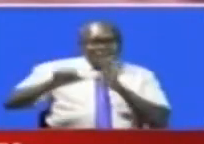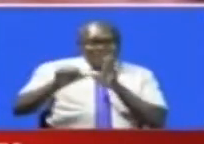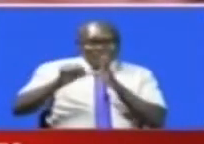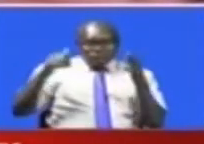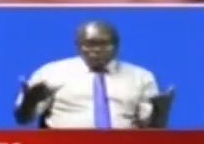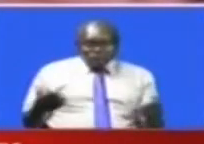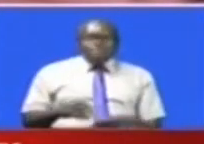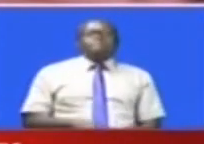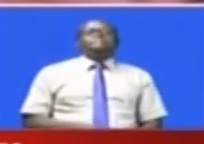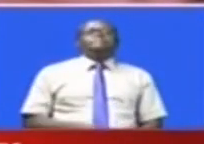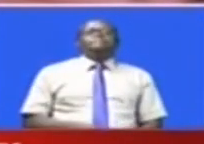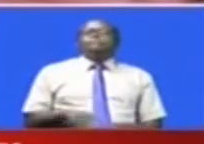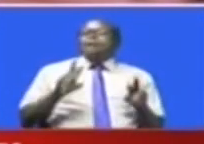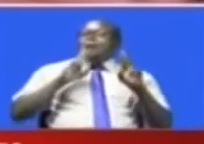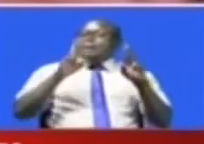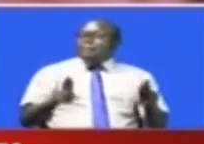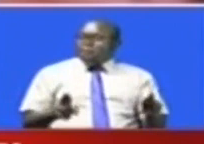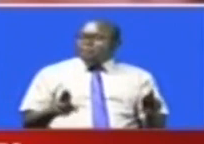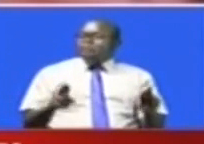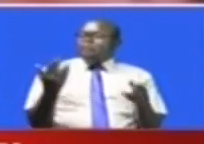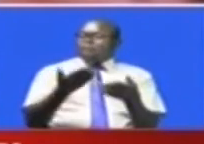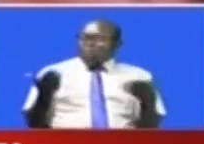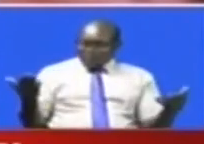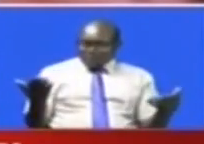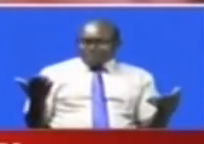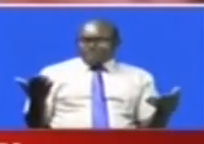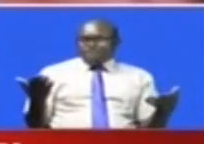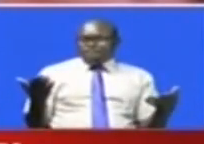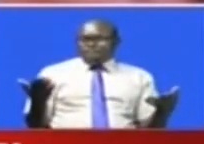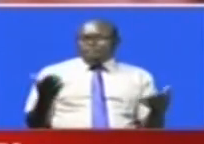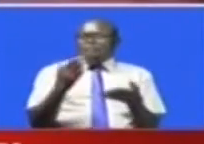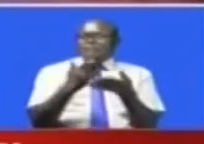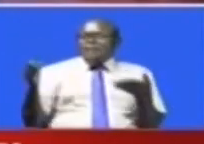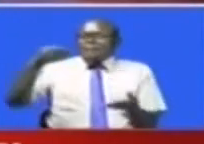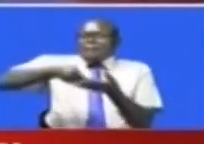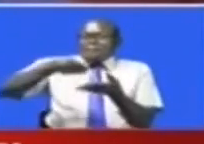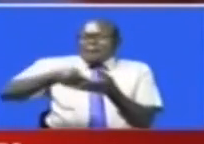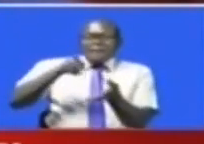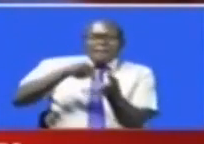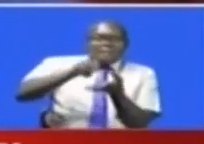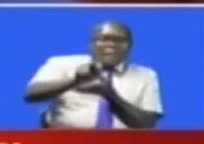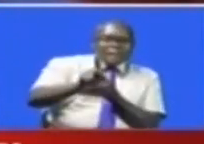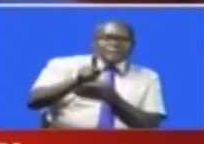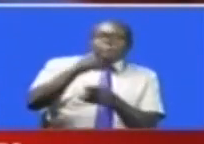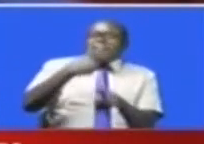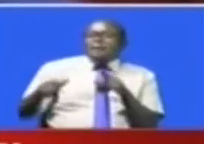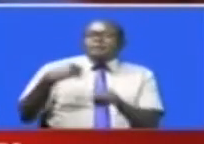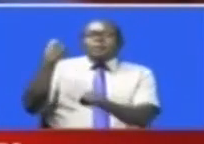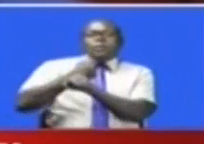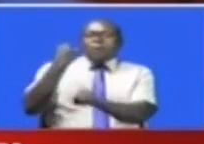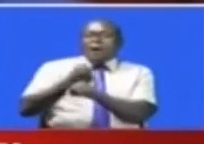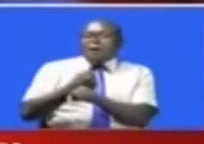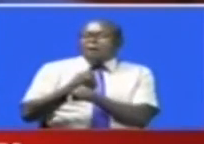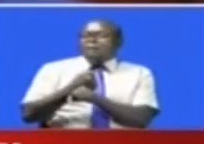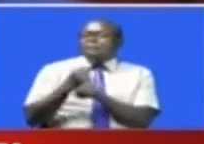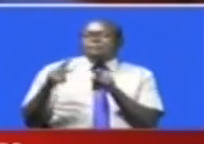the fact that reports have come out that some monies were paid, whereas the works